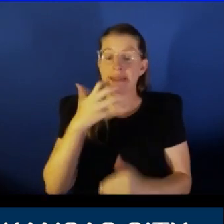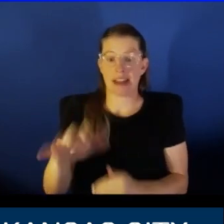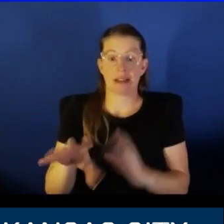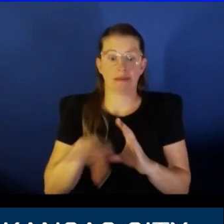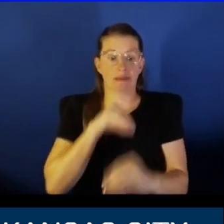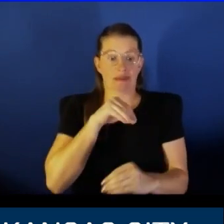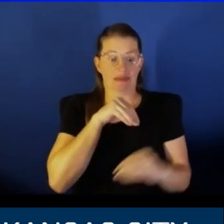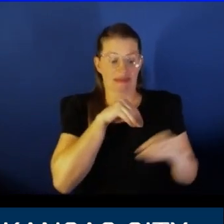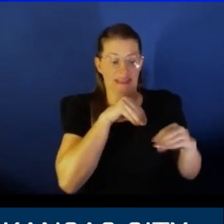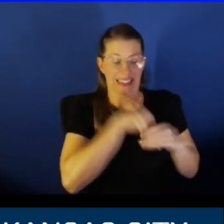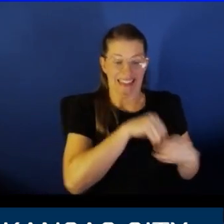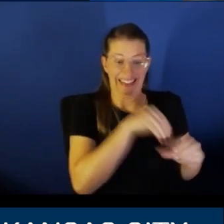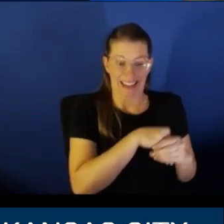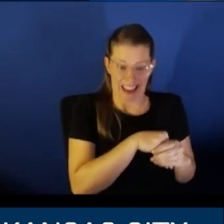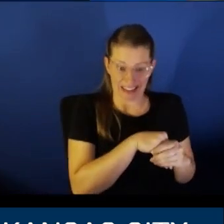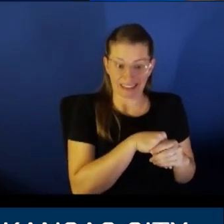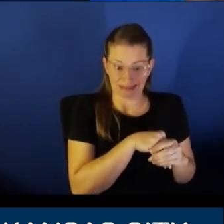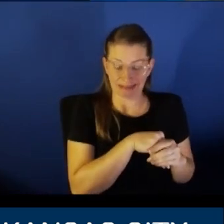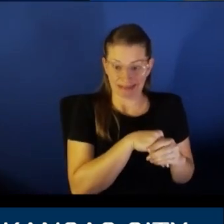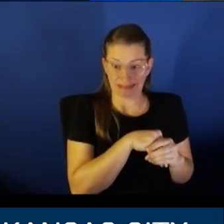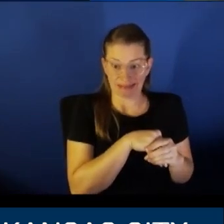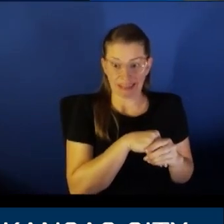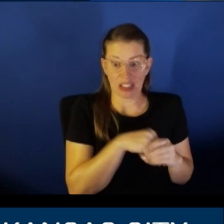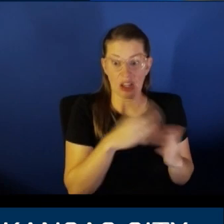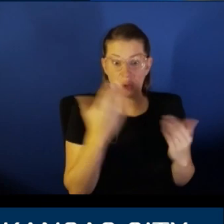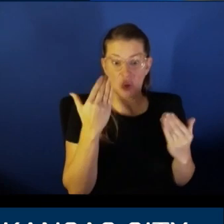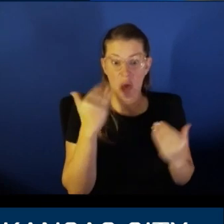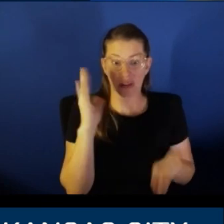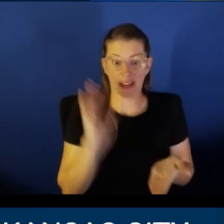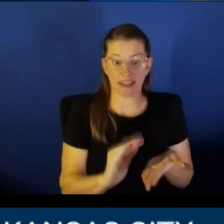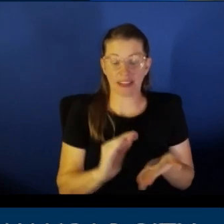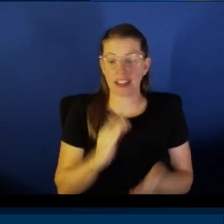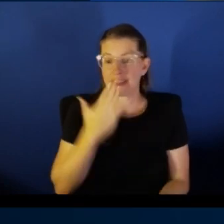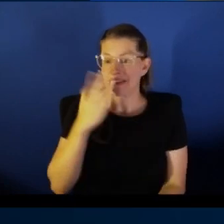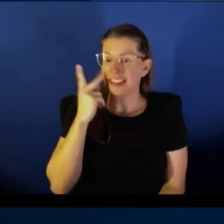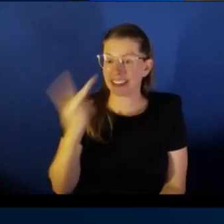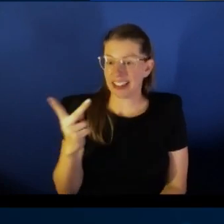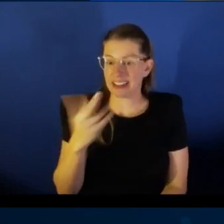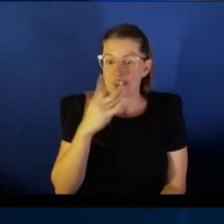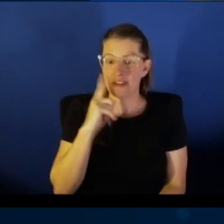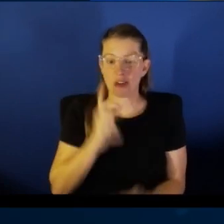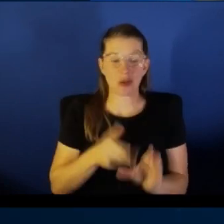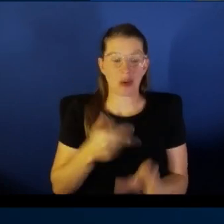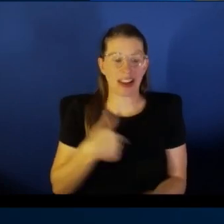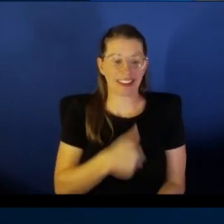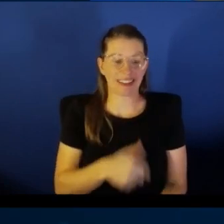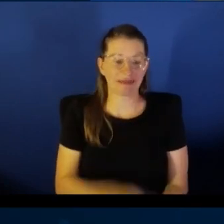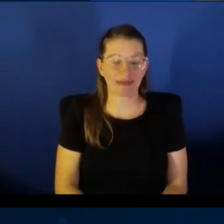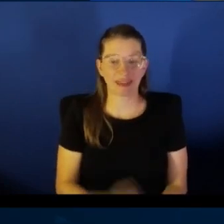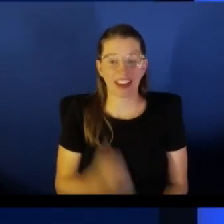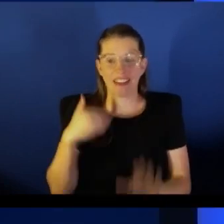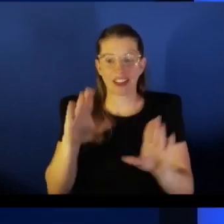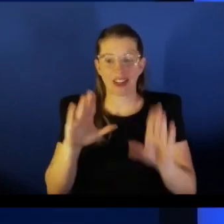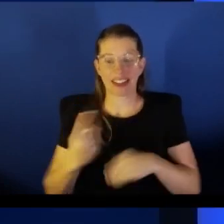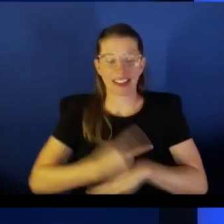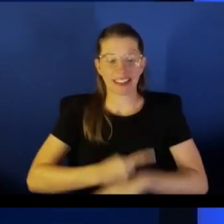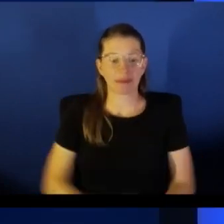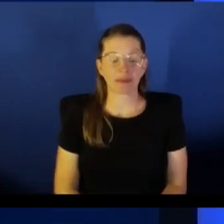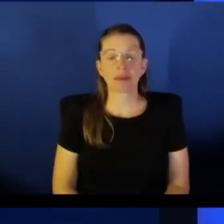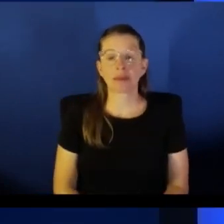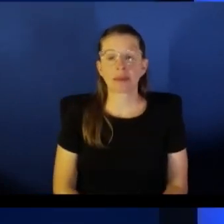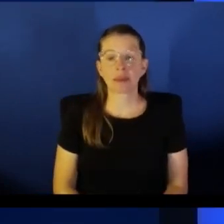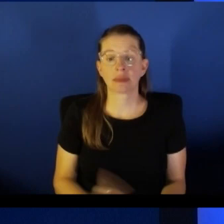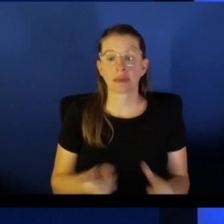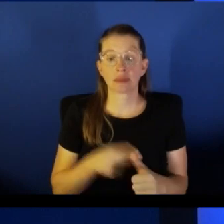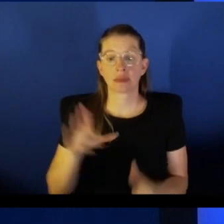cooled down. Such great advice. Dr. Bryan Beaver, always good to see you. Thanks for joining us. Absolutely. Have a great day. You too. All right. Well, the first case